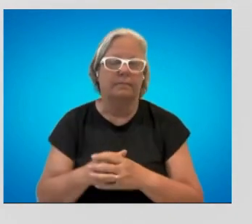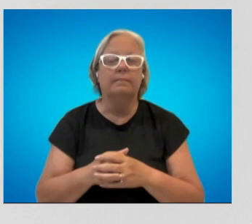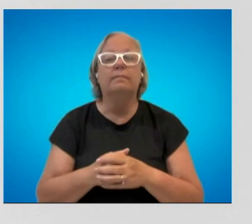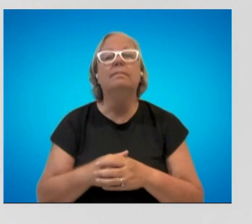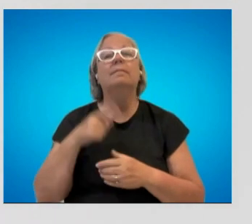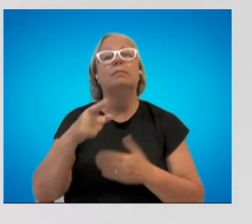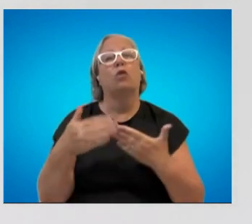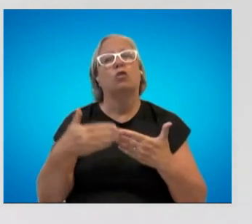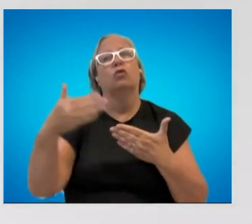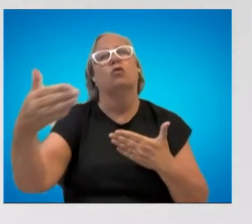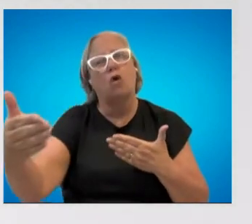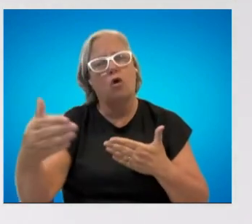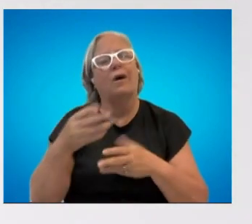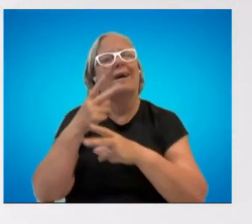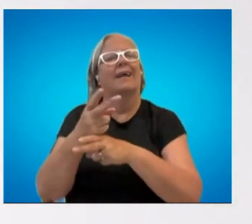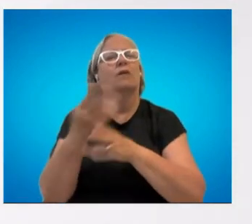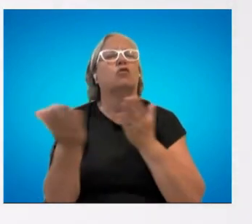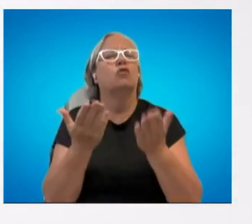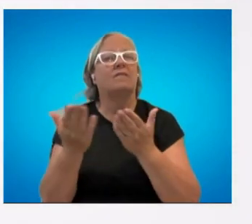10 long-term carers